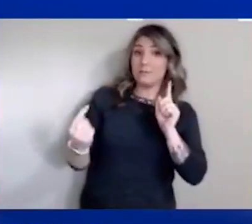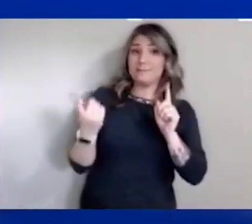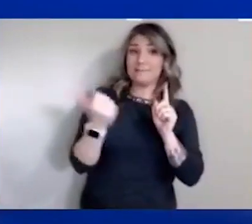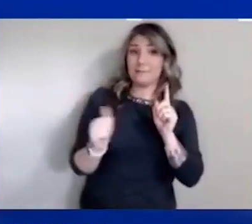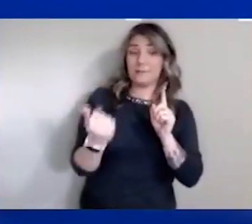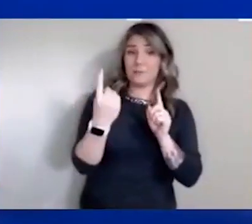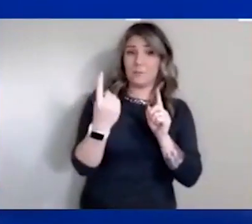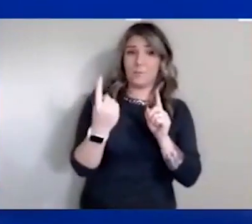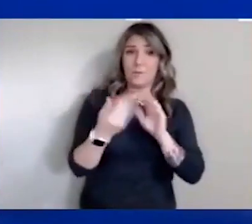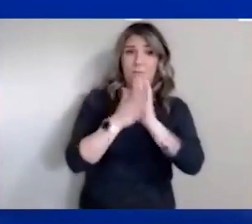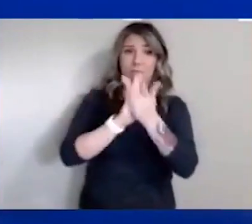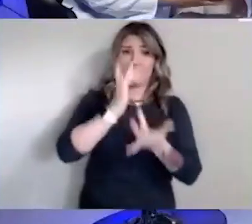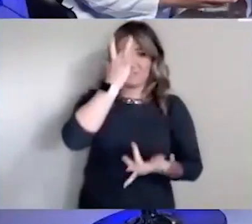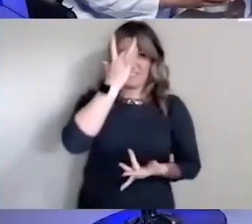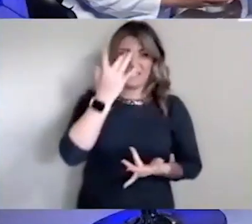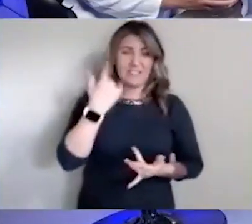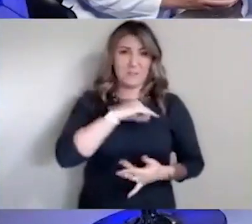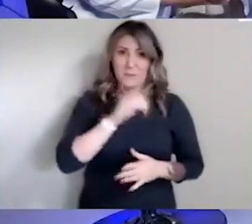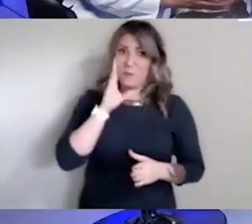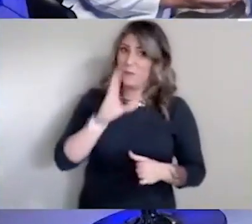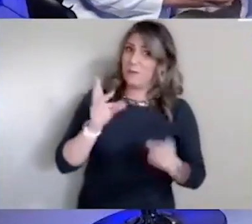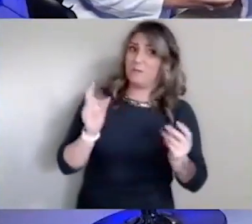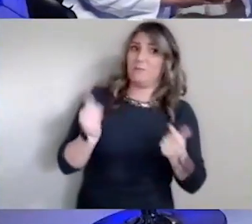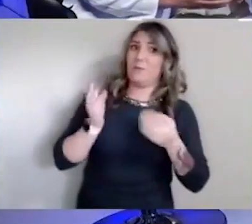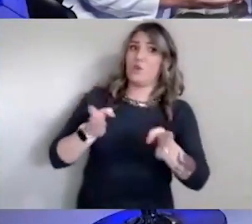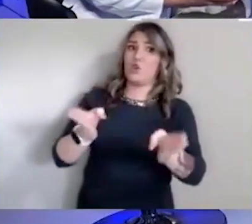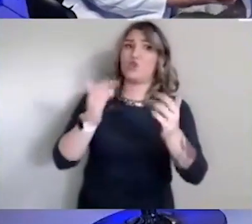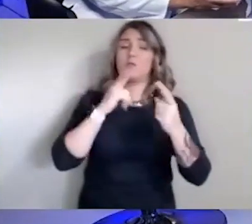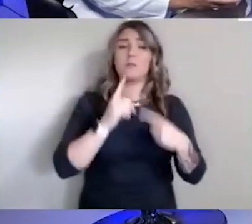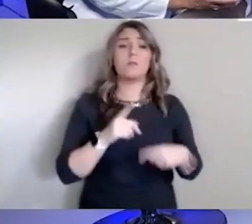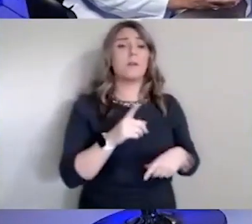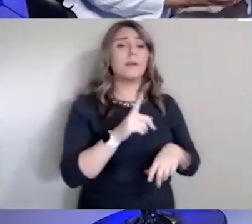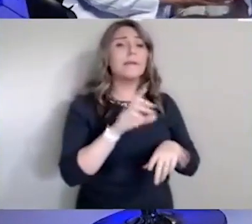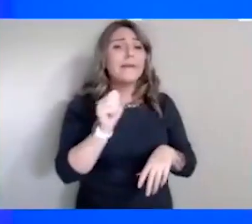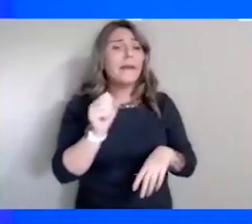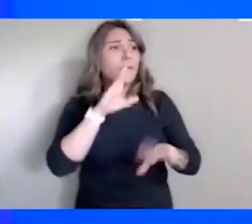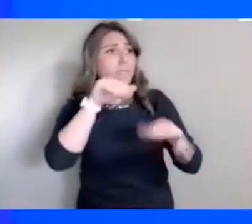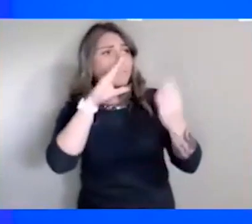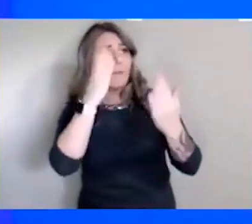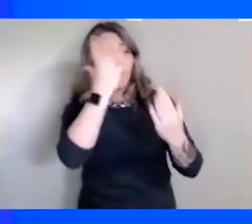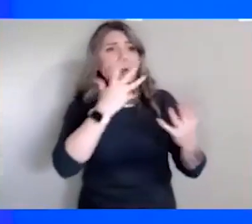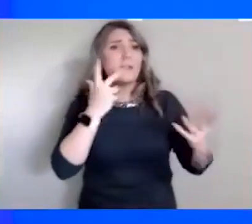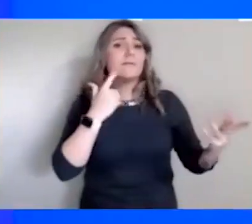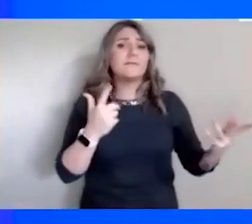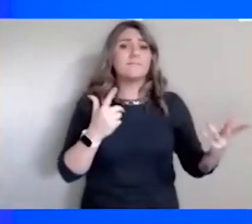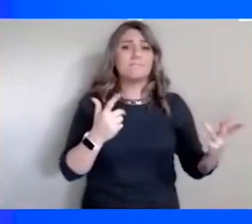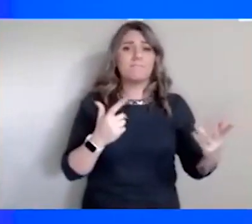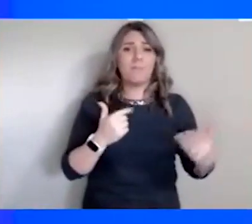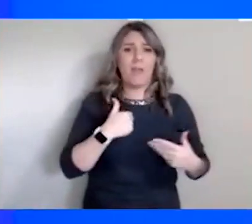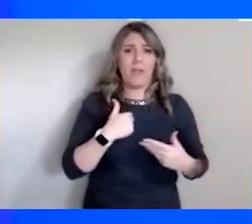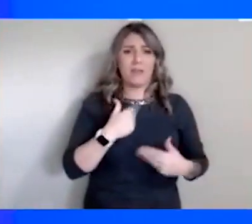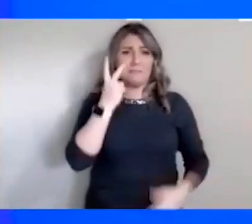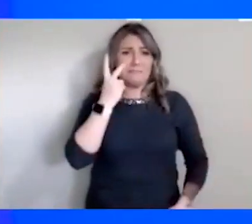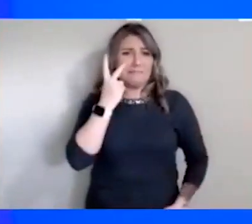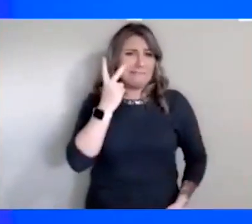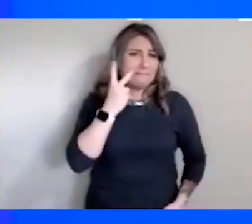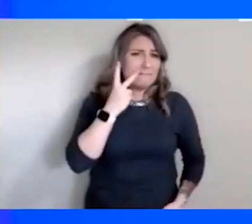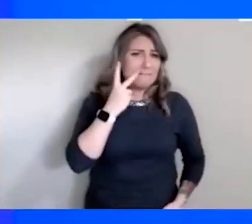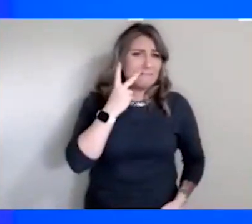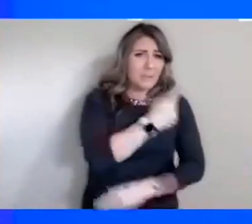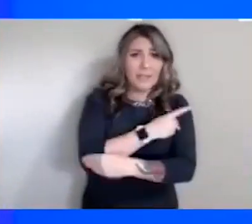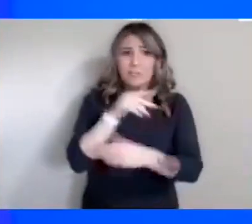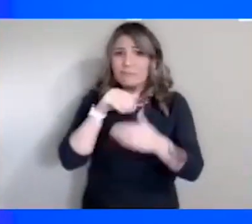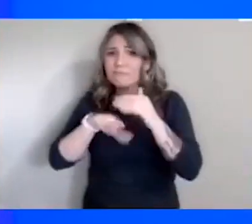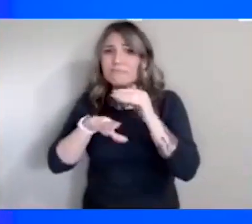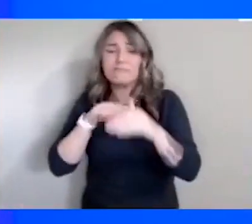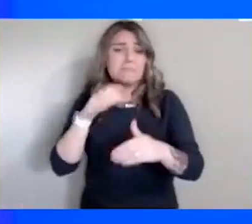really go ahead. Yeah, and I test think them. it depends also what you're doing. You know, front facing, like for me, I've said, since I'm front facing, I'm seeing patients, I'm in with other people every day just in my